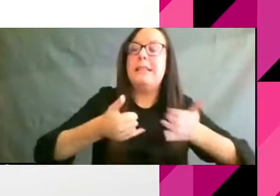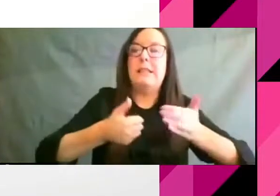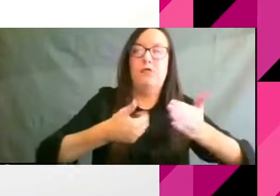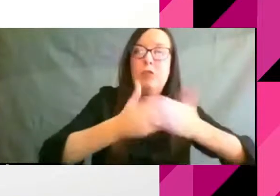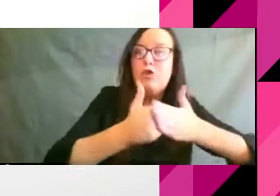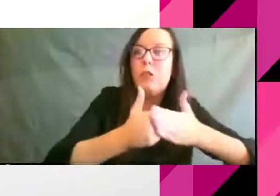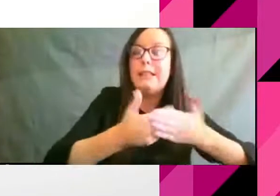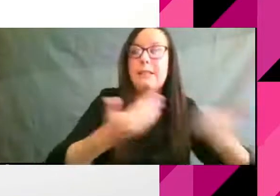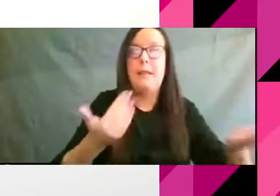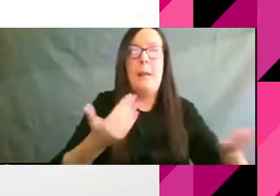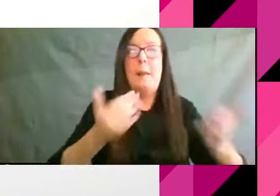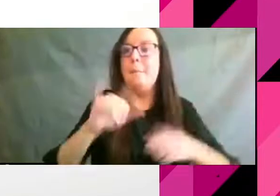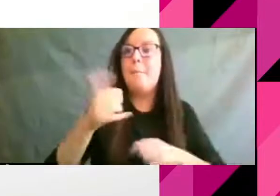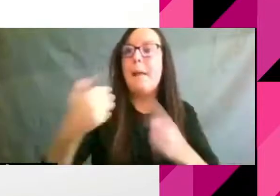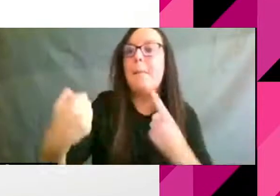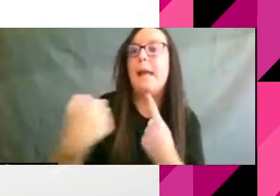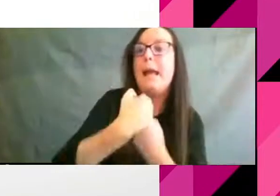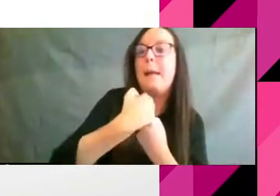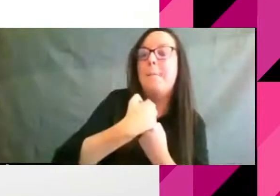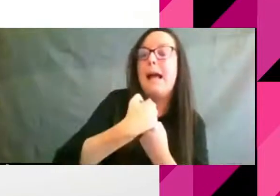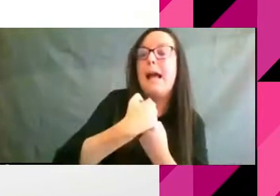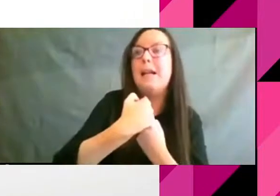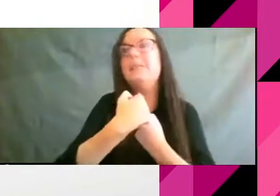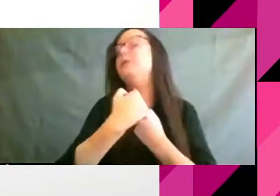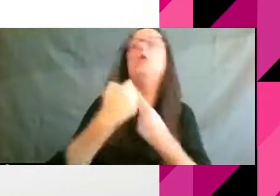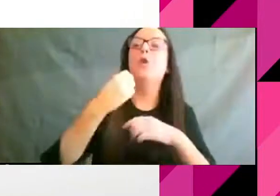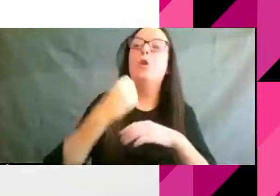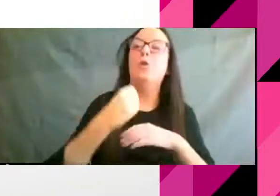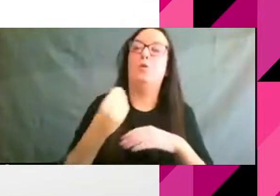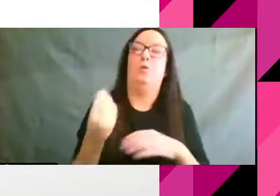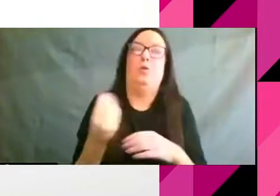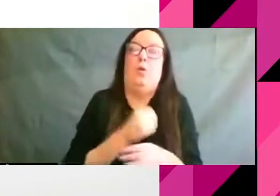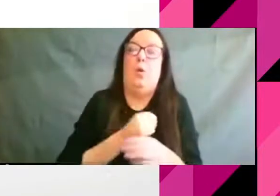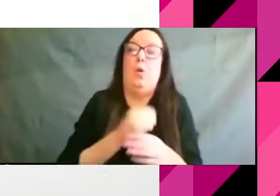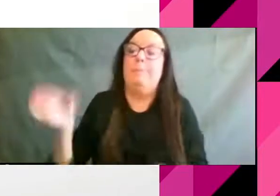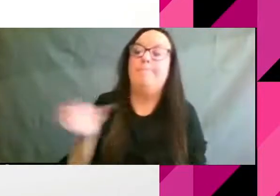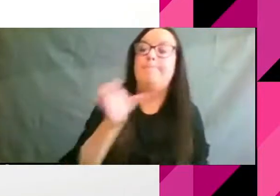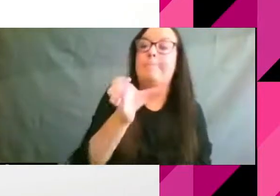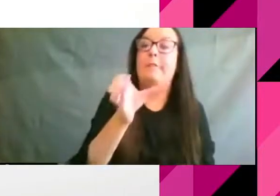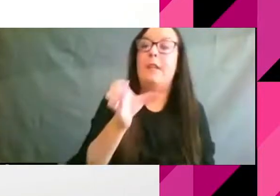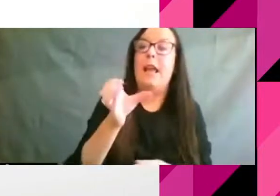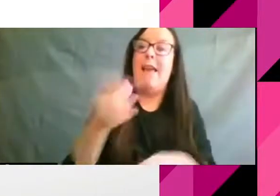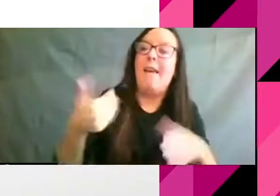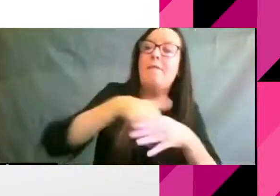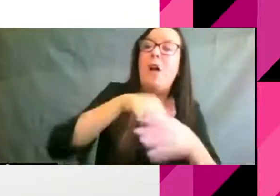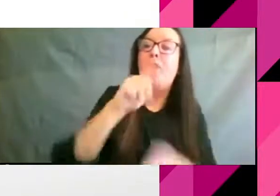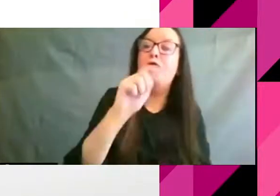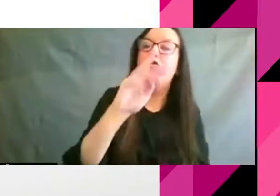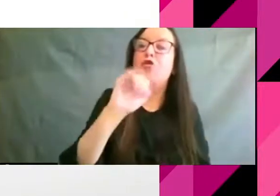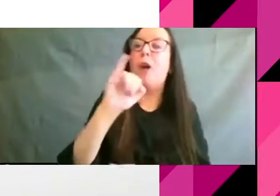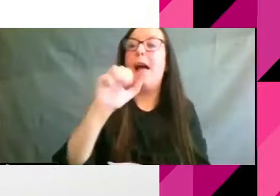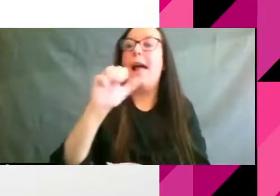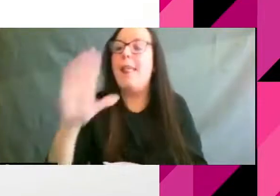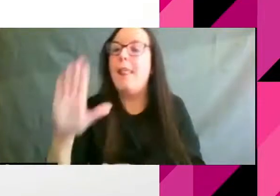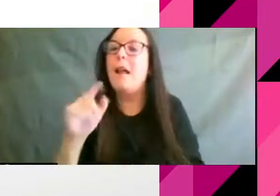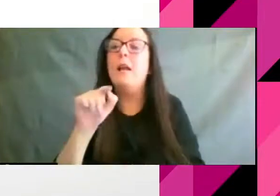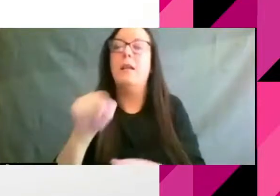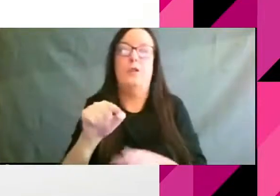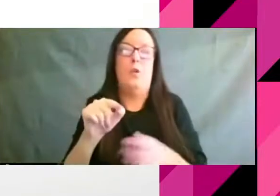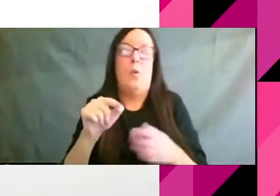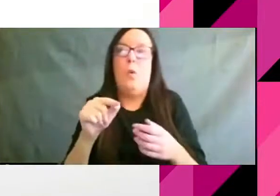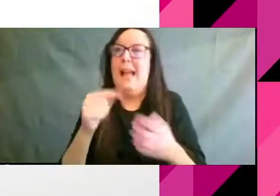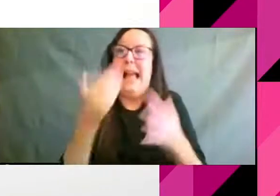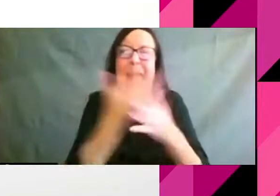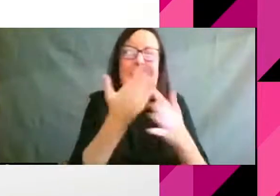that impact on our capacity to stand trial. There is a lack of accessibility, physical accessibility, in